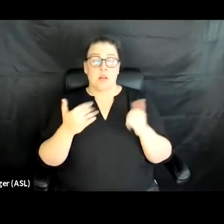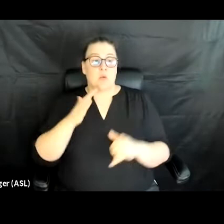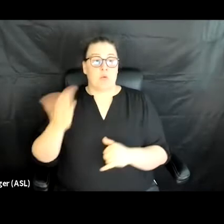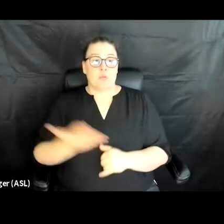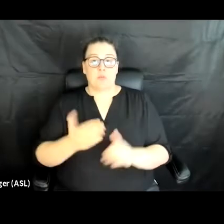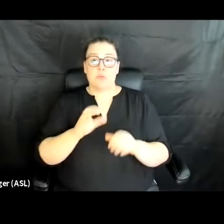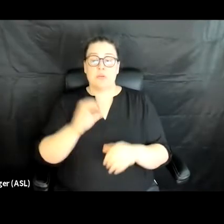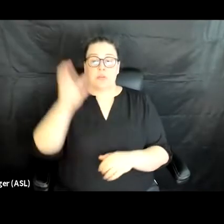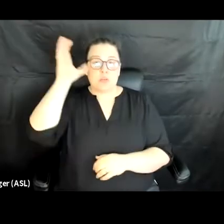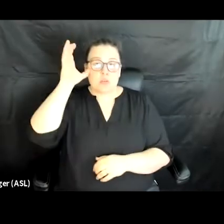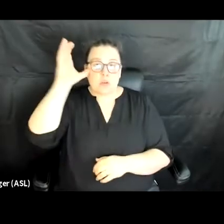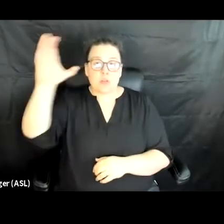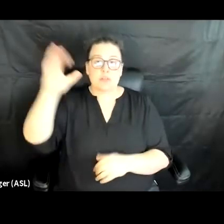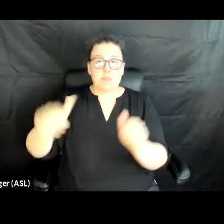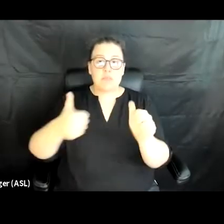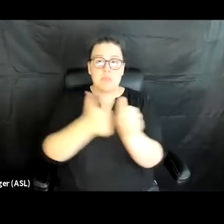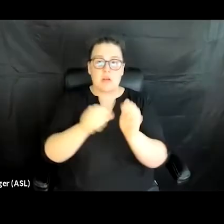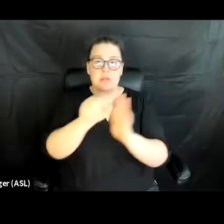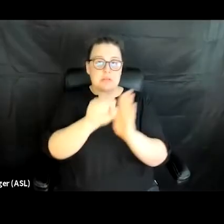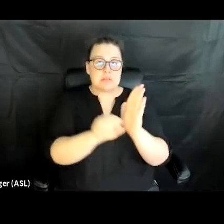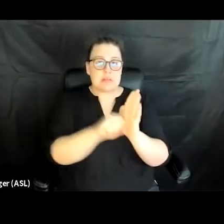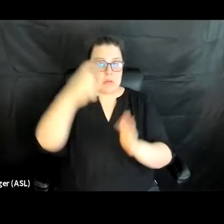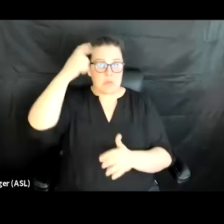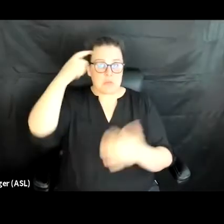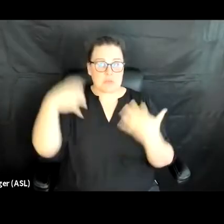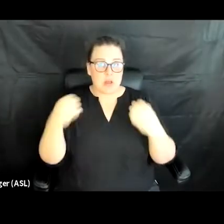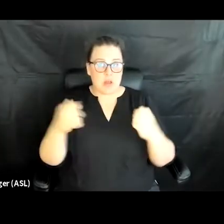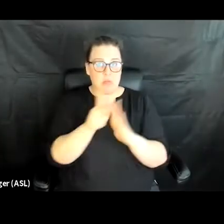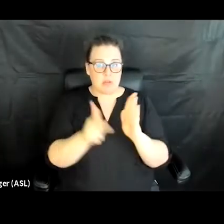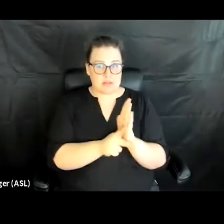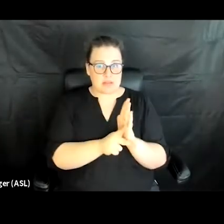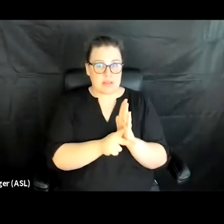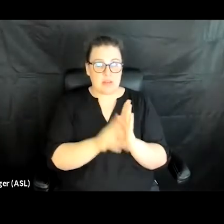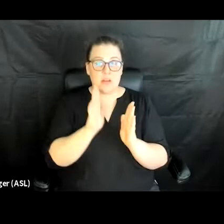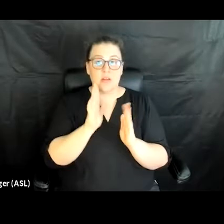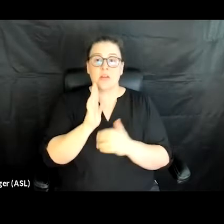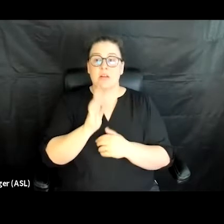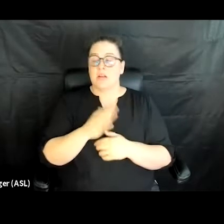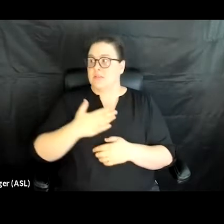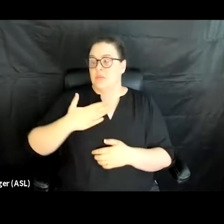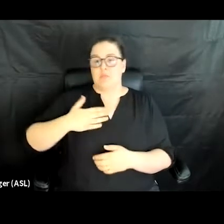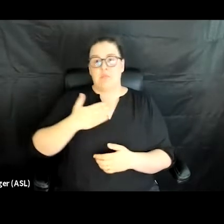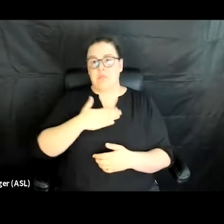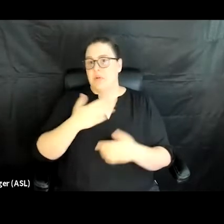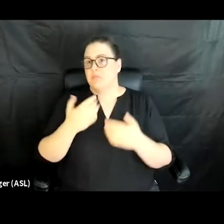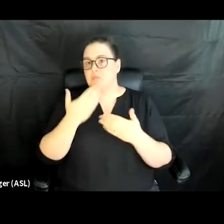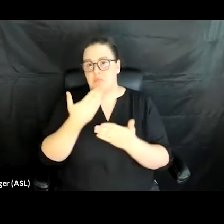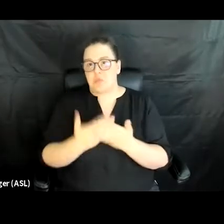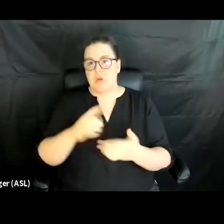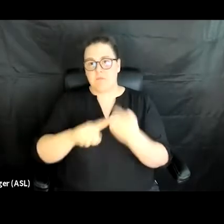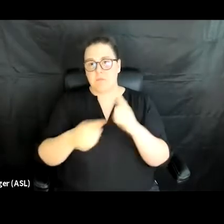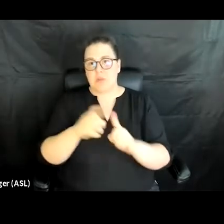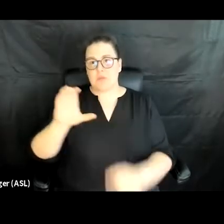concepts behind state mental health policy. And here to help us do that is someone who has become a great friend to CSG. Robert